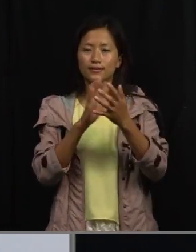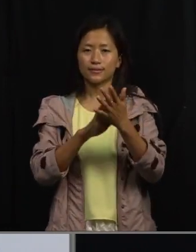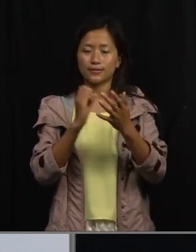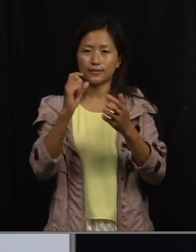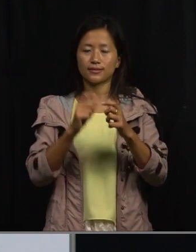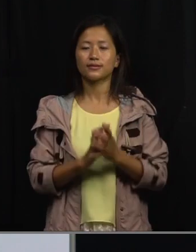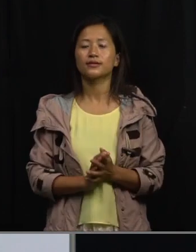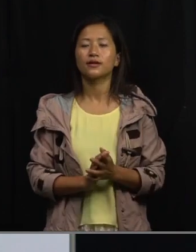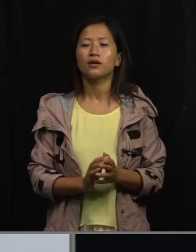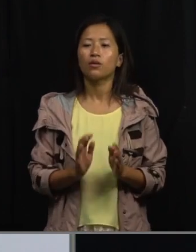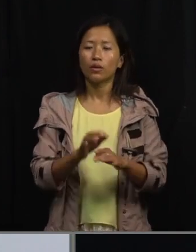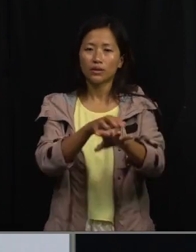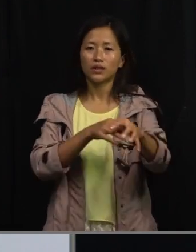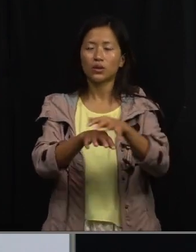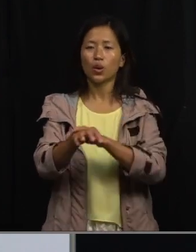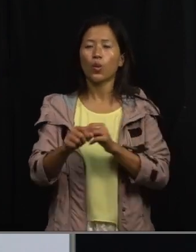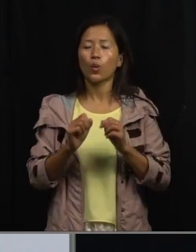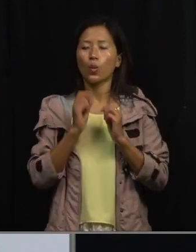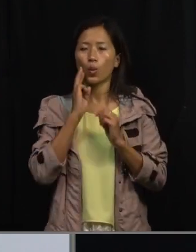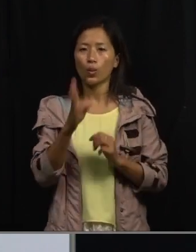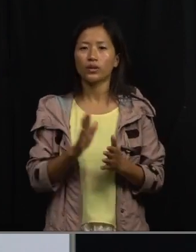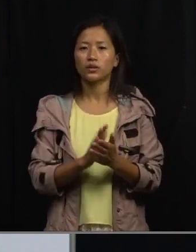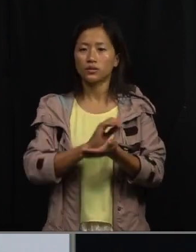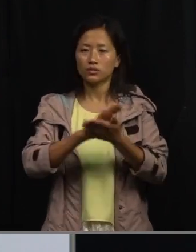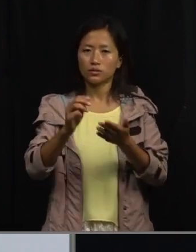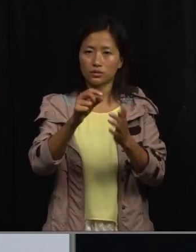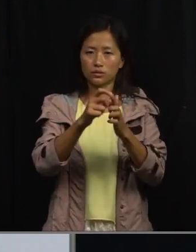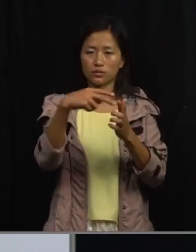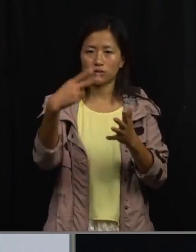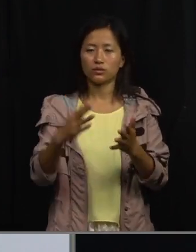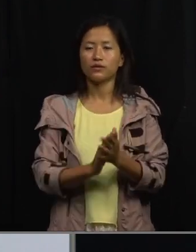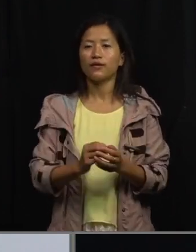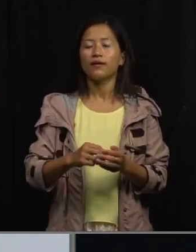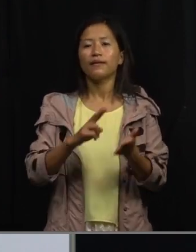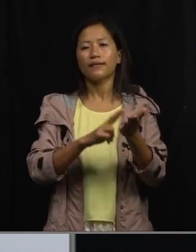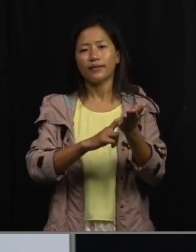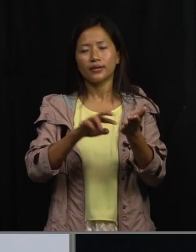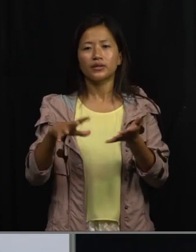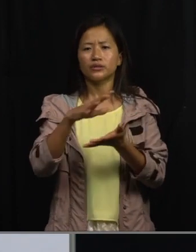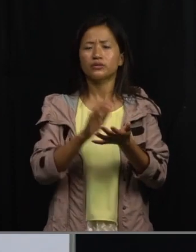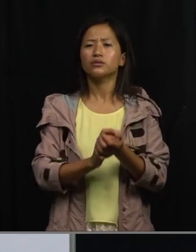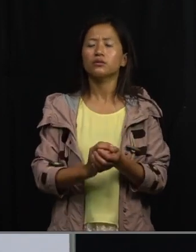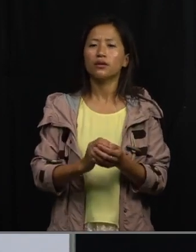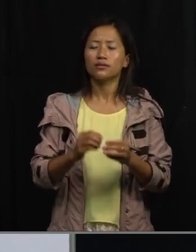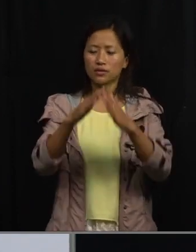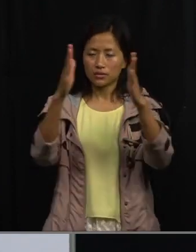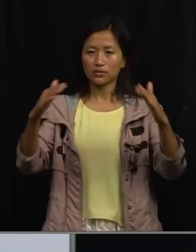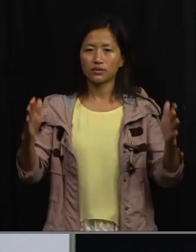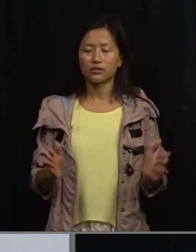While for the animals, it was well drawn, making use of natural color in order to give shapes